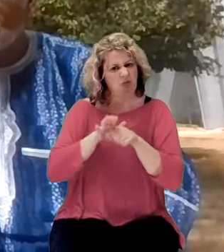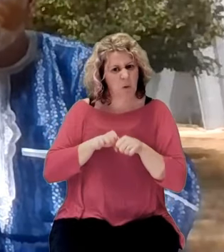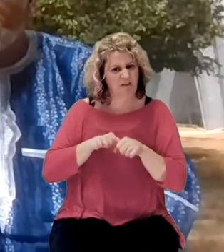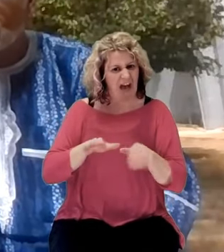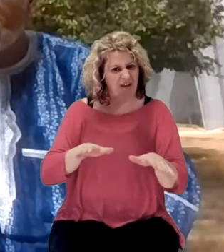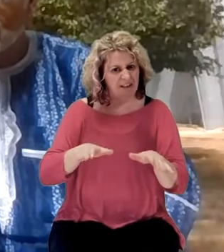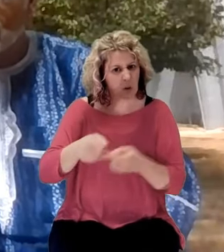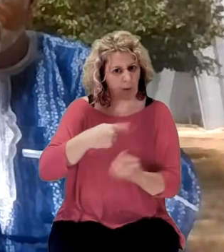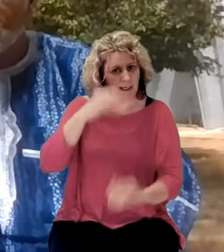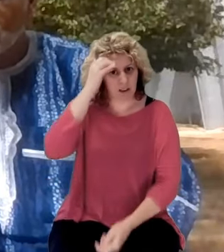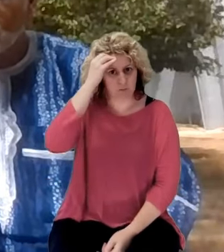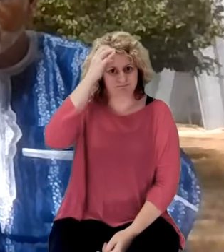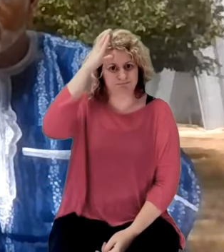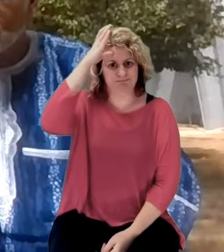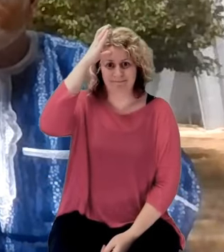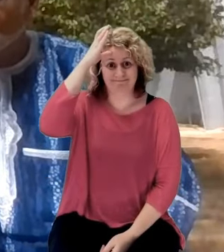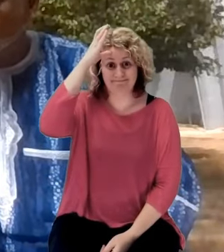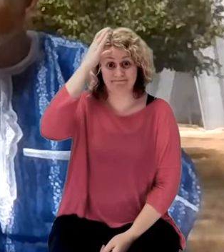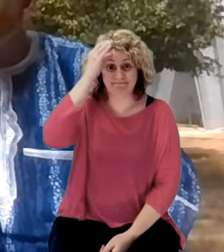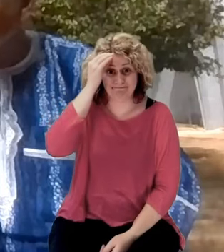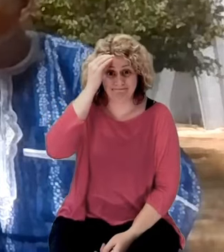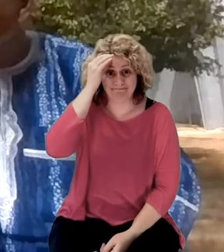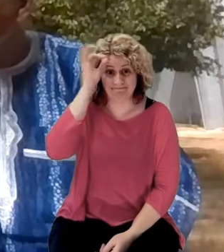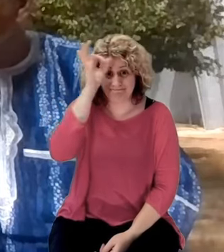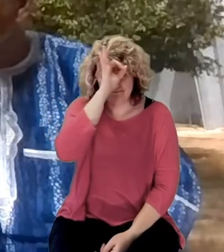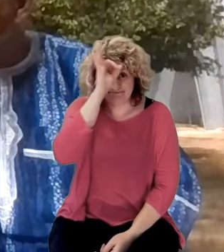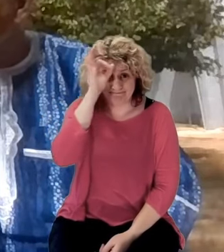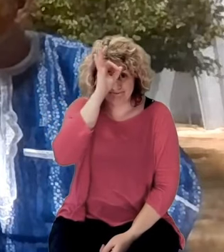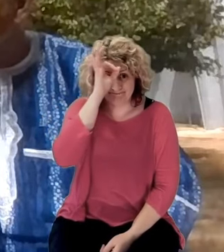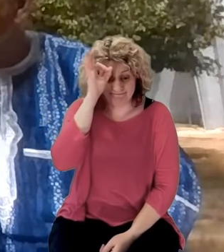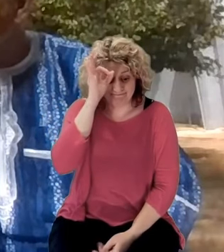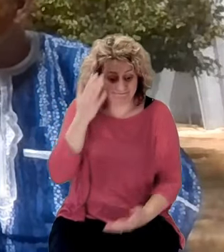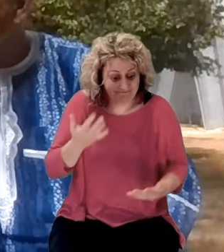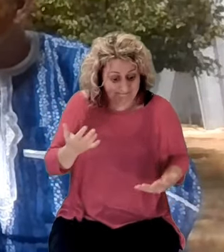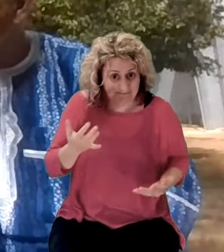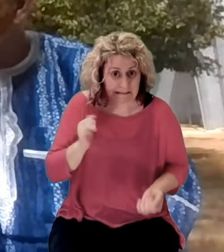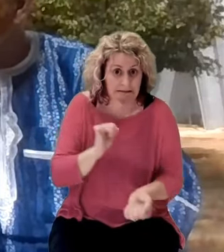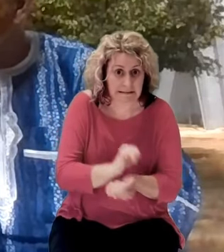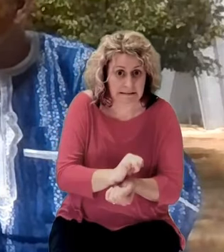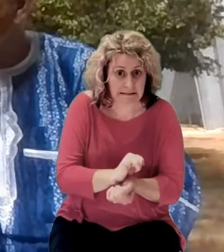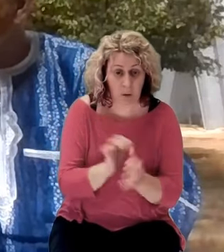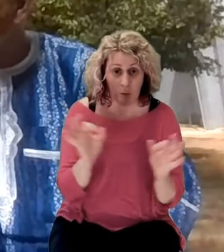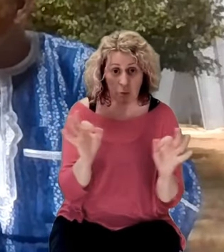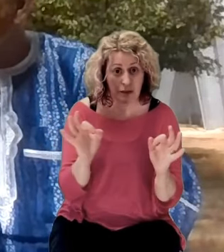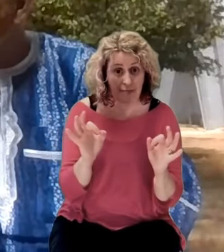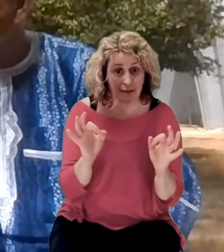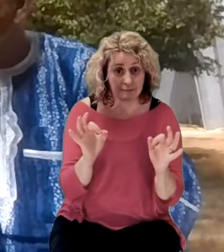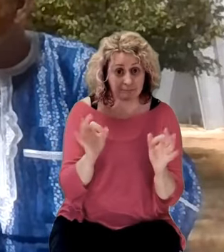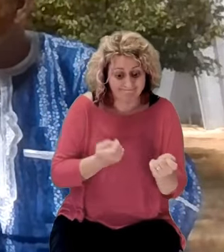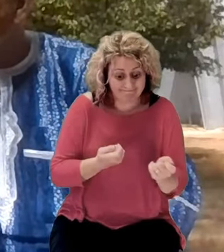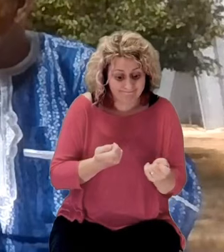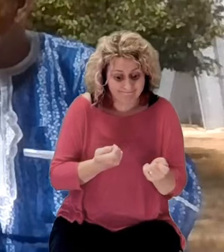about it. And yes, nothing we can do but trusting God that